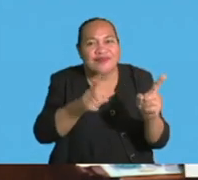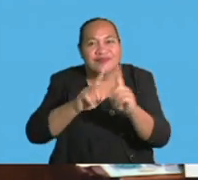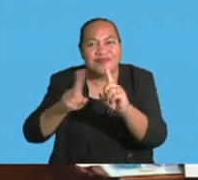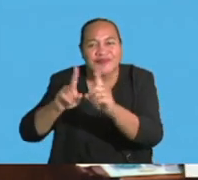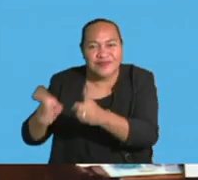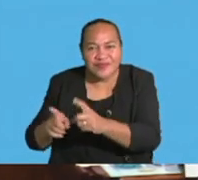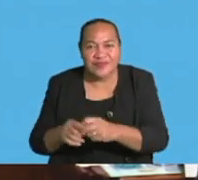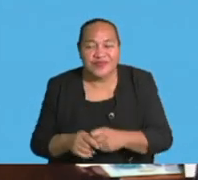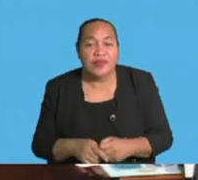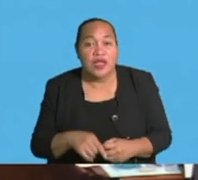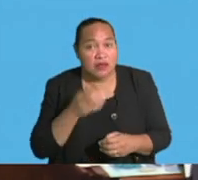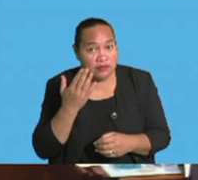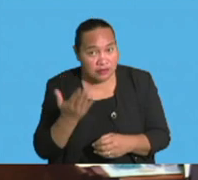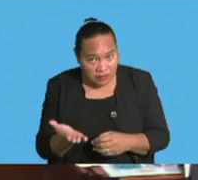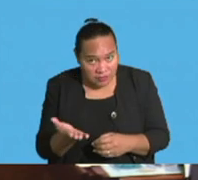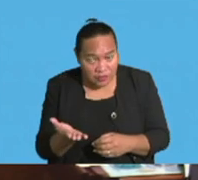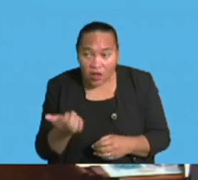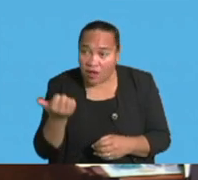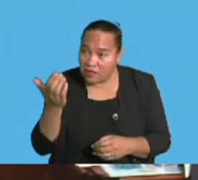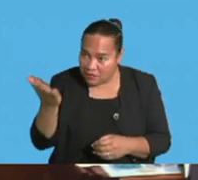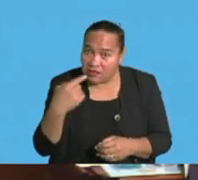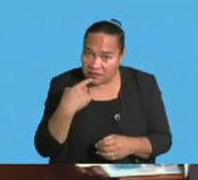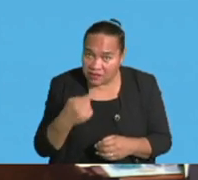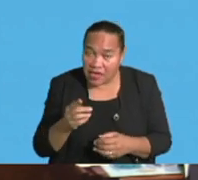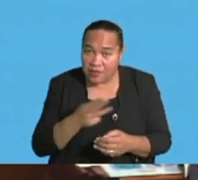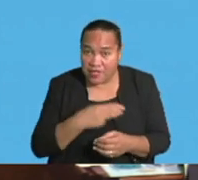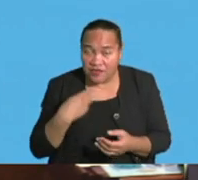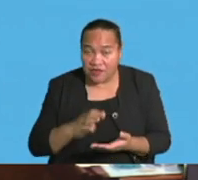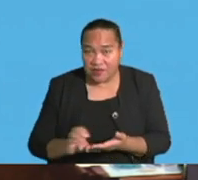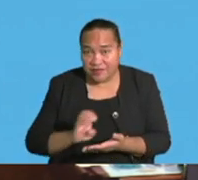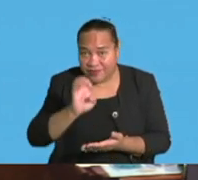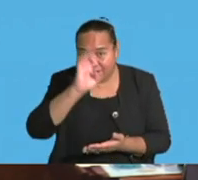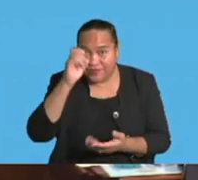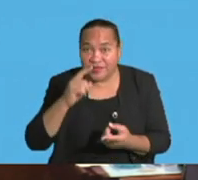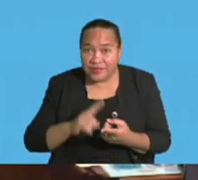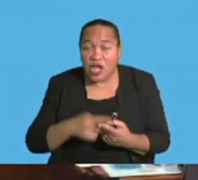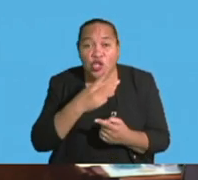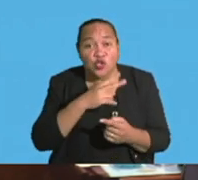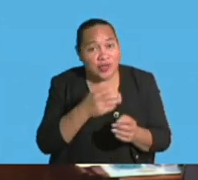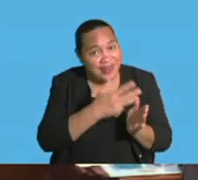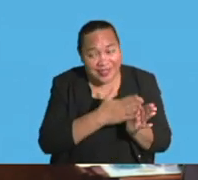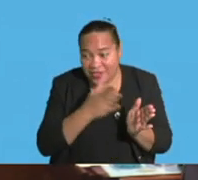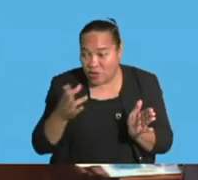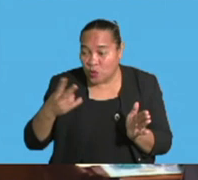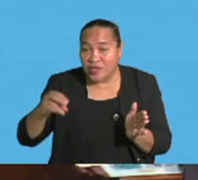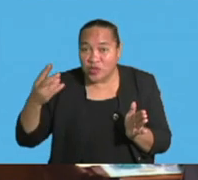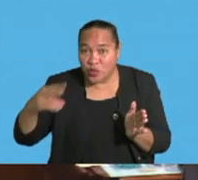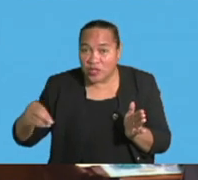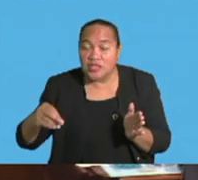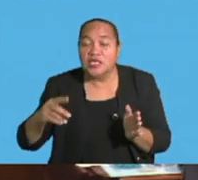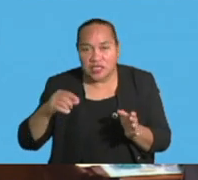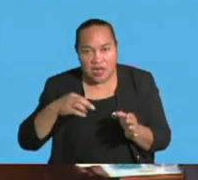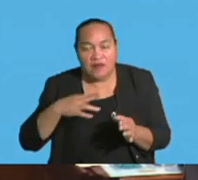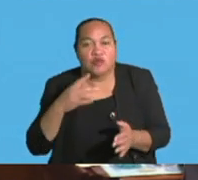And as stated by the Honorable Attorney General and Minister for Economy, the 2019-2020 budget is dedicated to